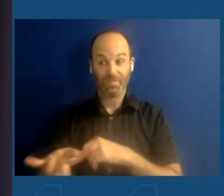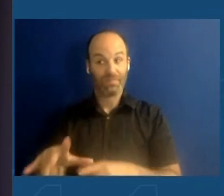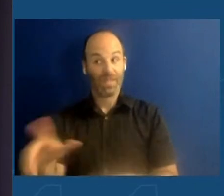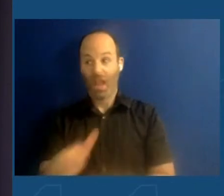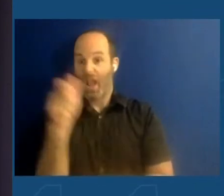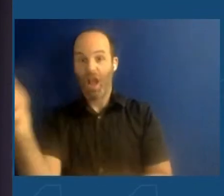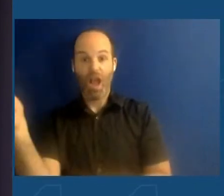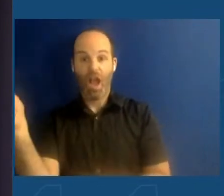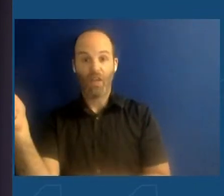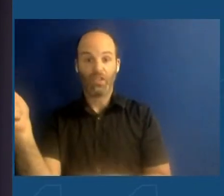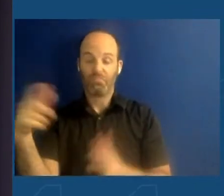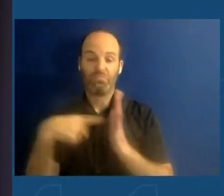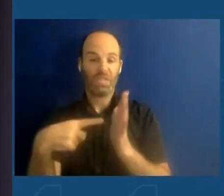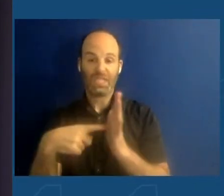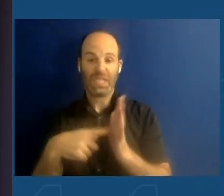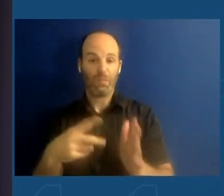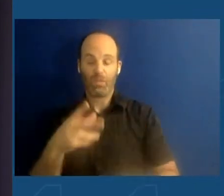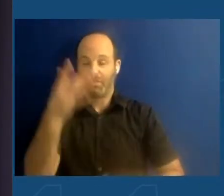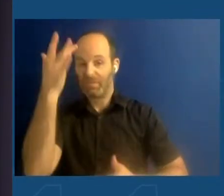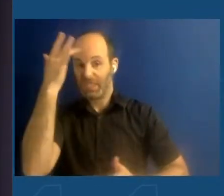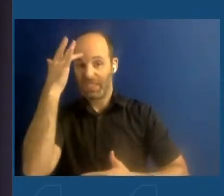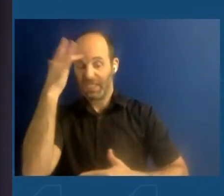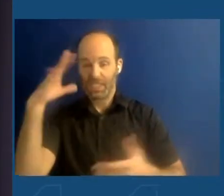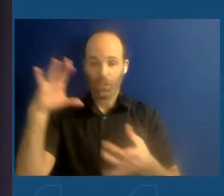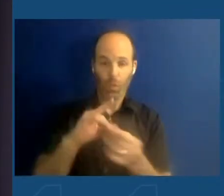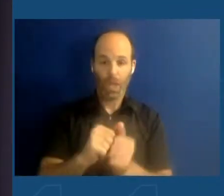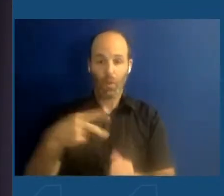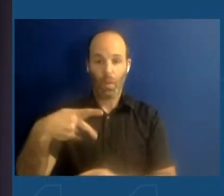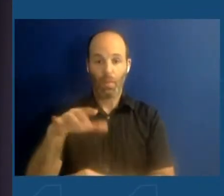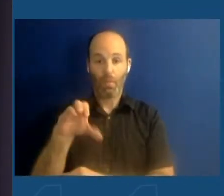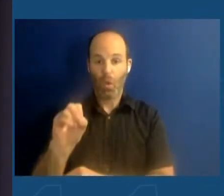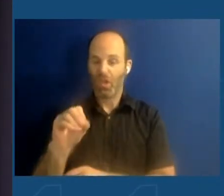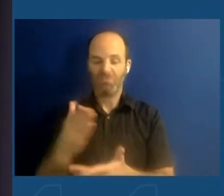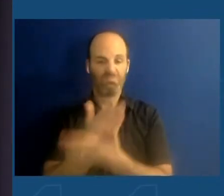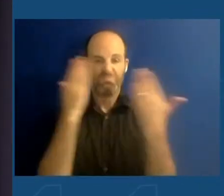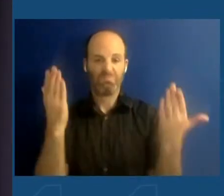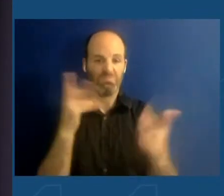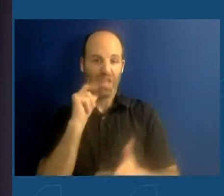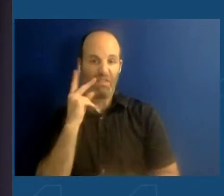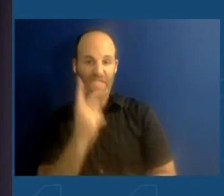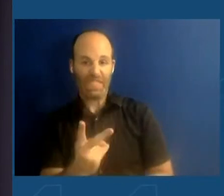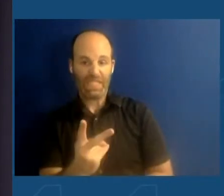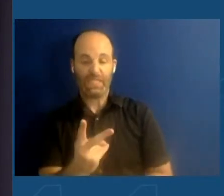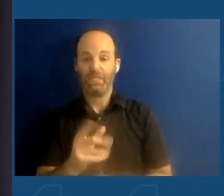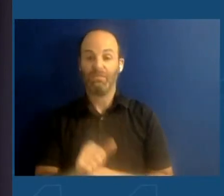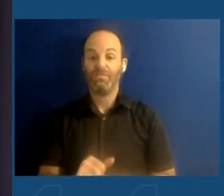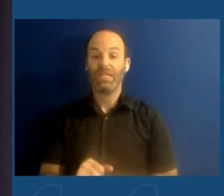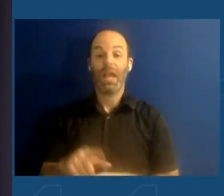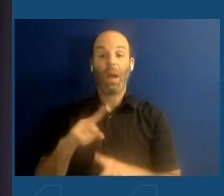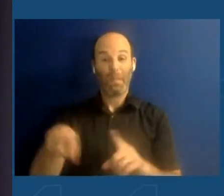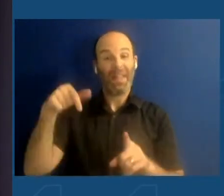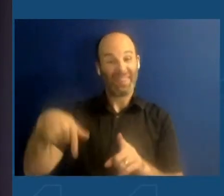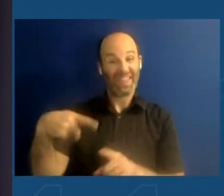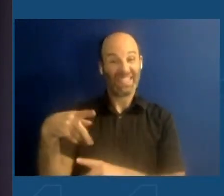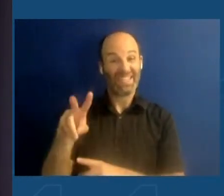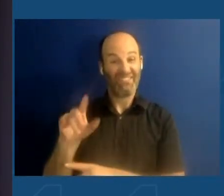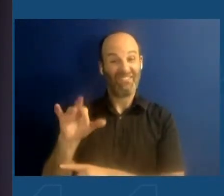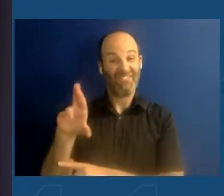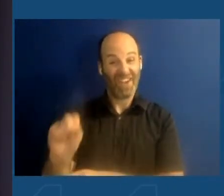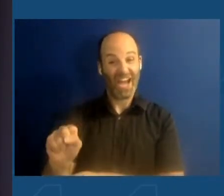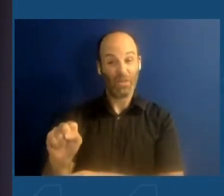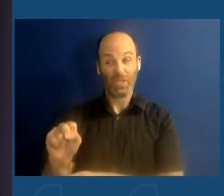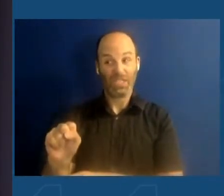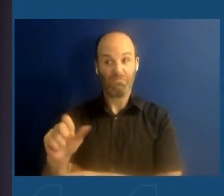of disease related to poliovirus. But this is a virus that is usually asymptomatic when